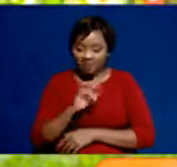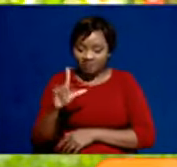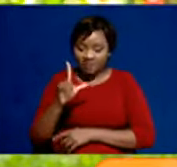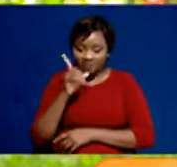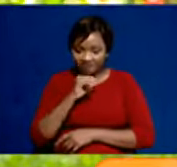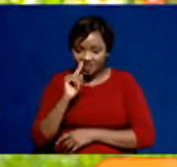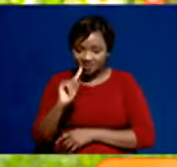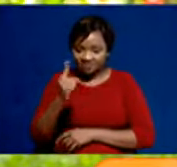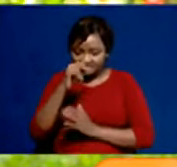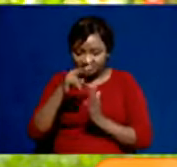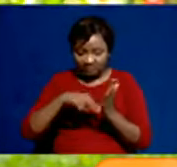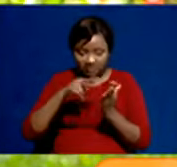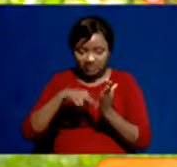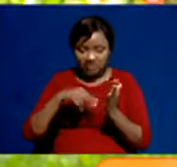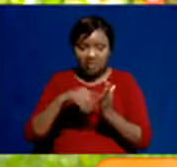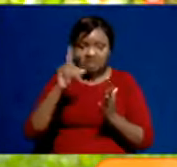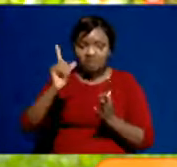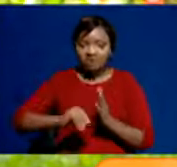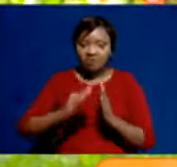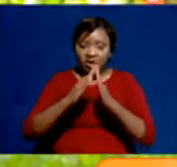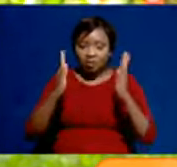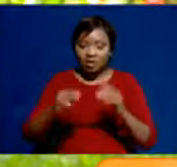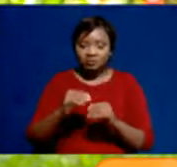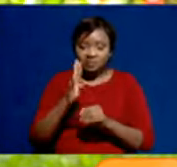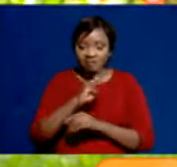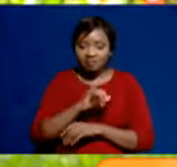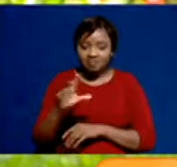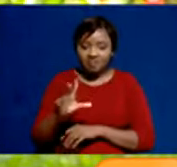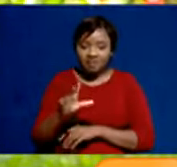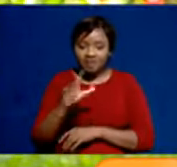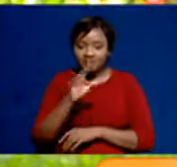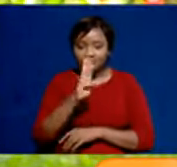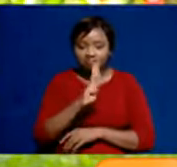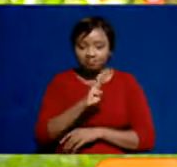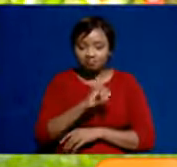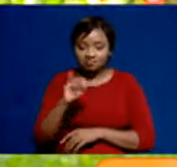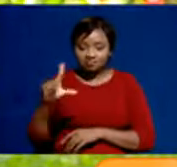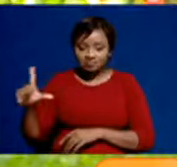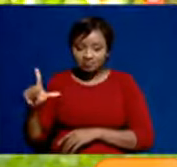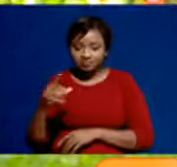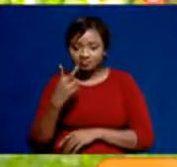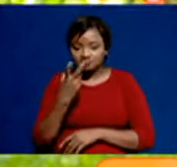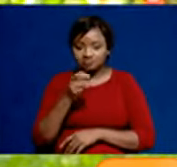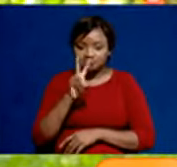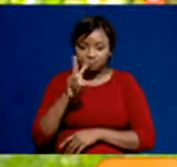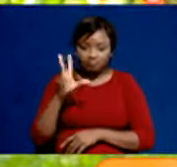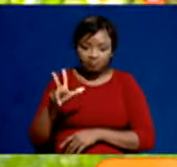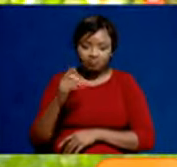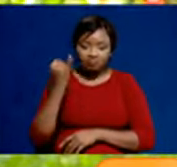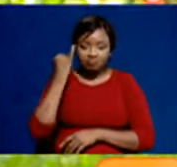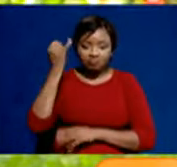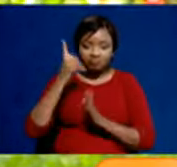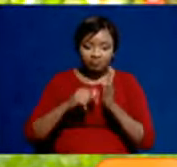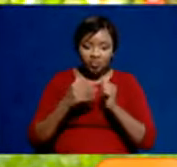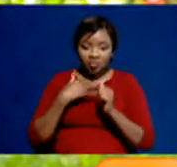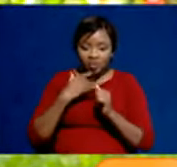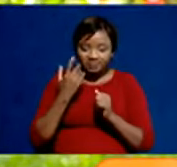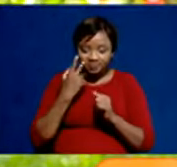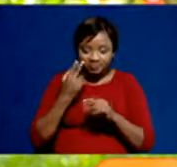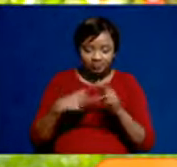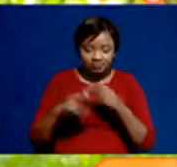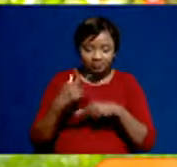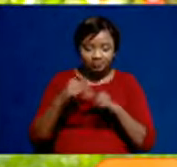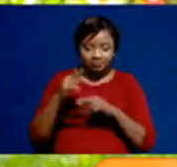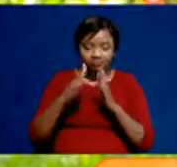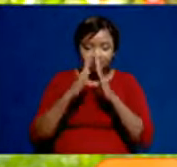reading, the Affordable Housing Bill of 2023, and the idea is to regularize some of those issues, to even establish how